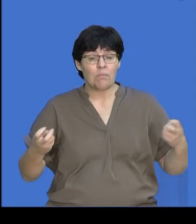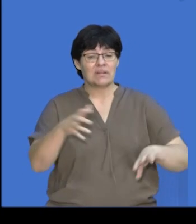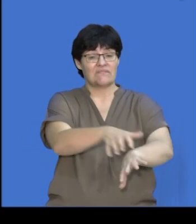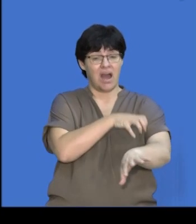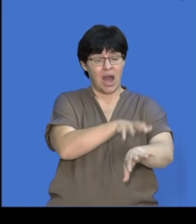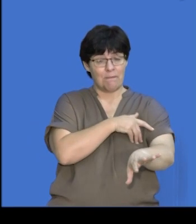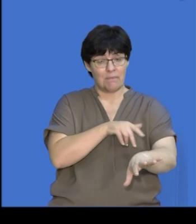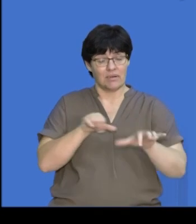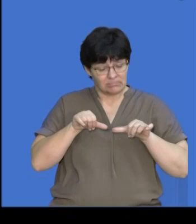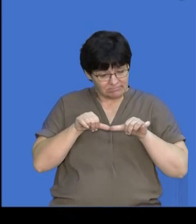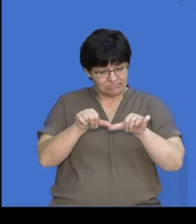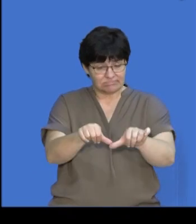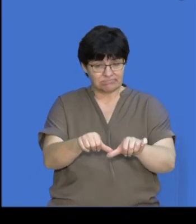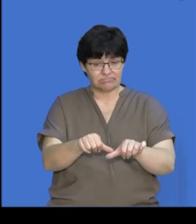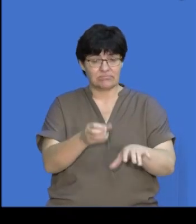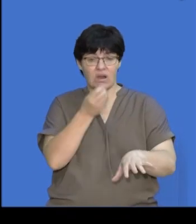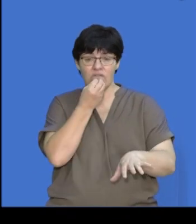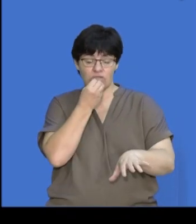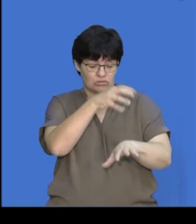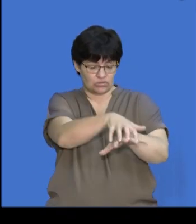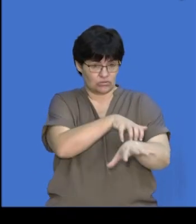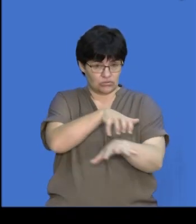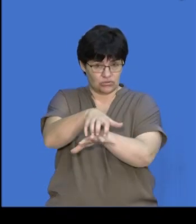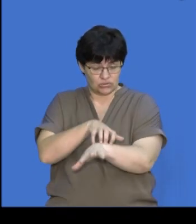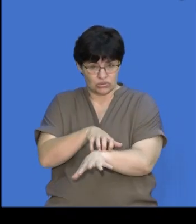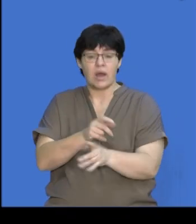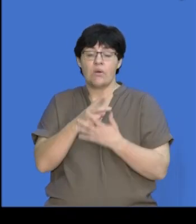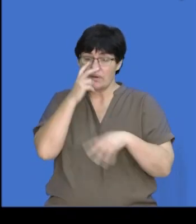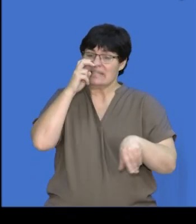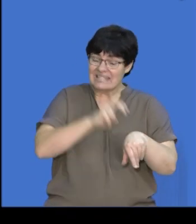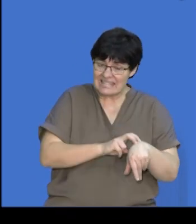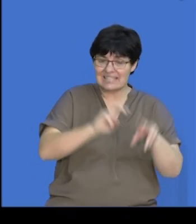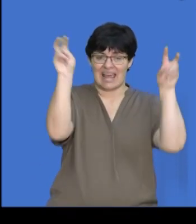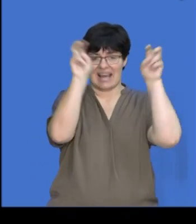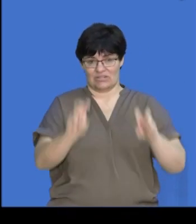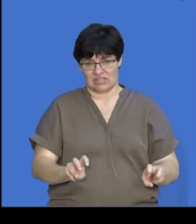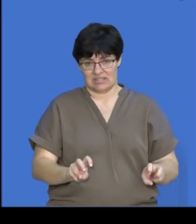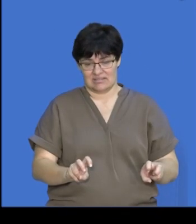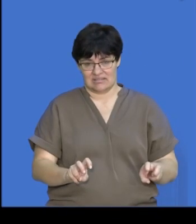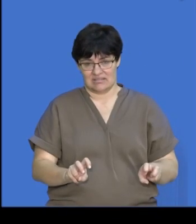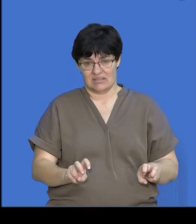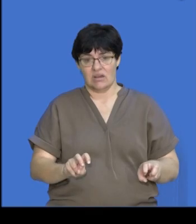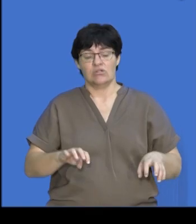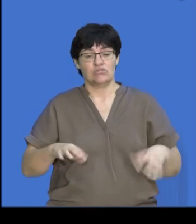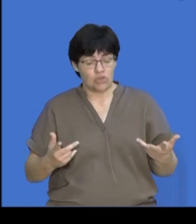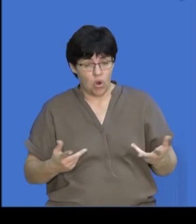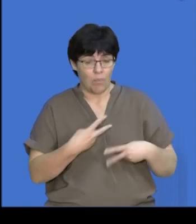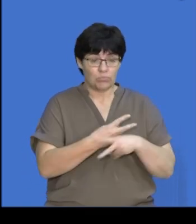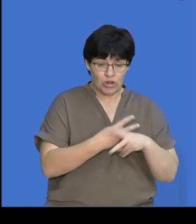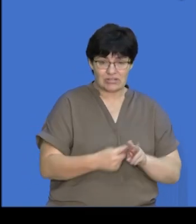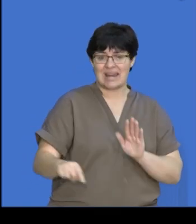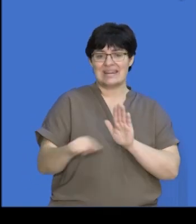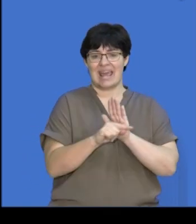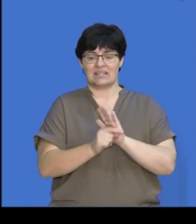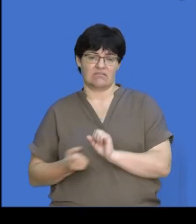to maintain crops will mostly be dependent on electricity, which will impact negatively on production. So we're